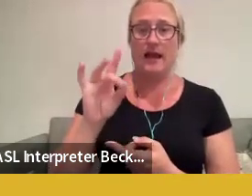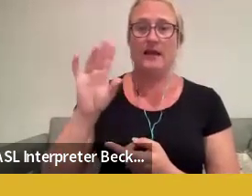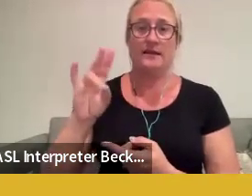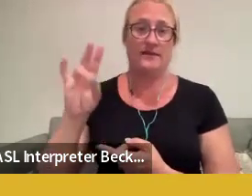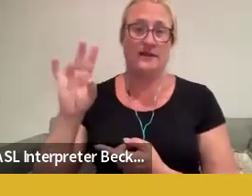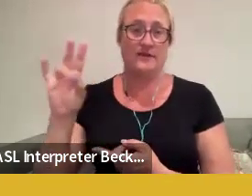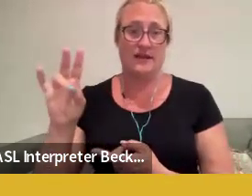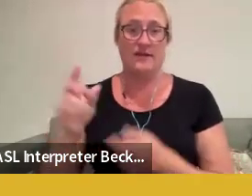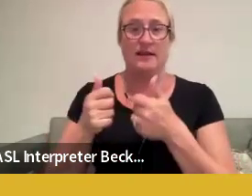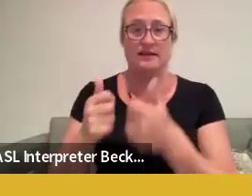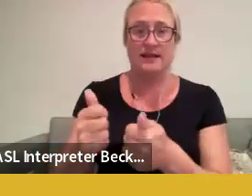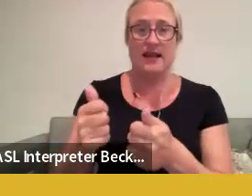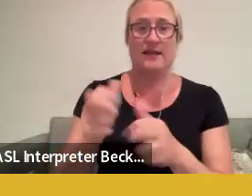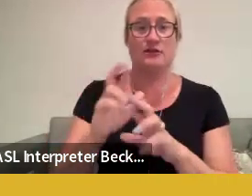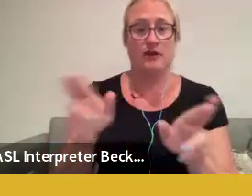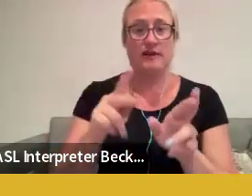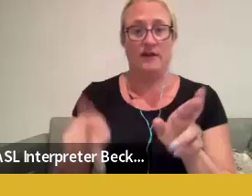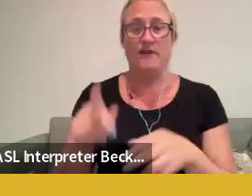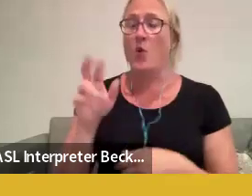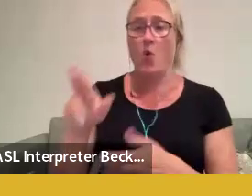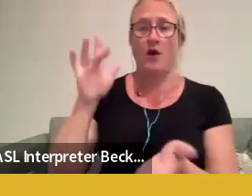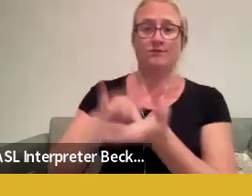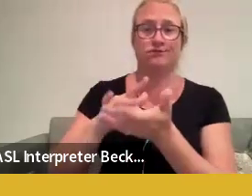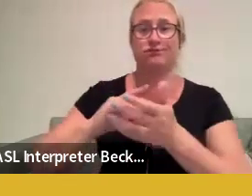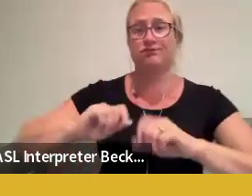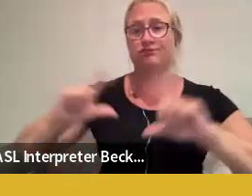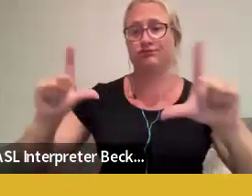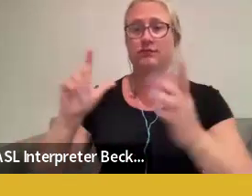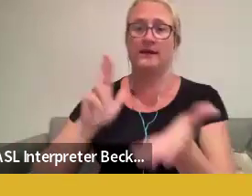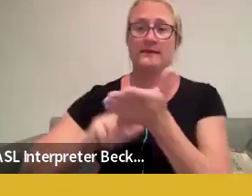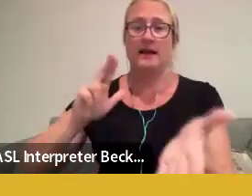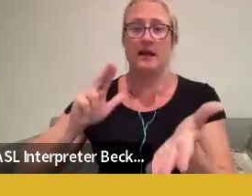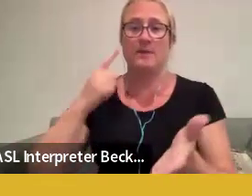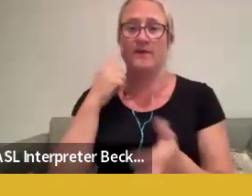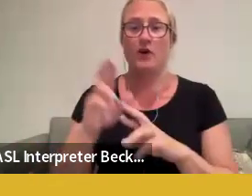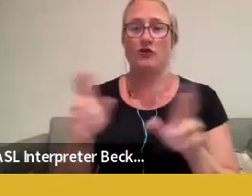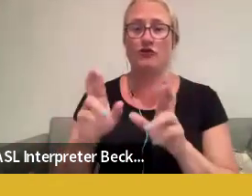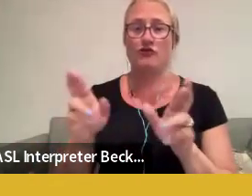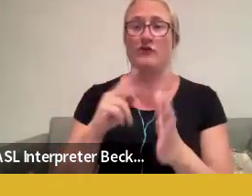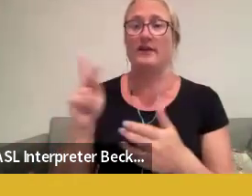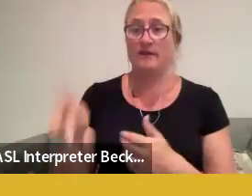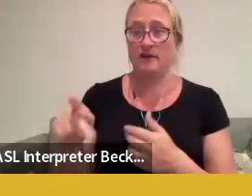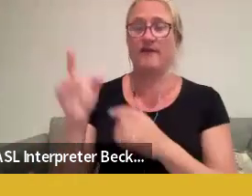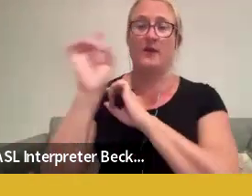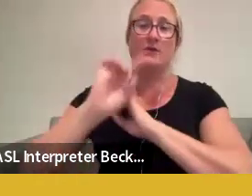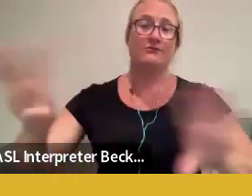888-777 or signing up for Ready Philadelphia is a great way to have the most up-to-date information for what's going on in your